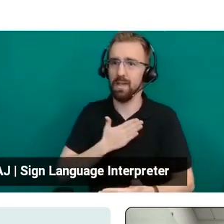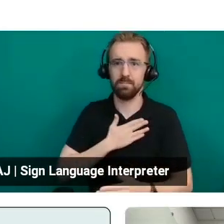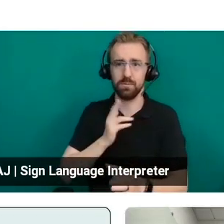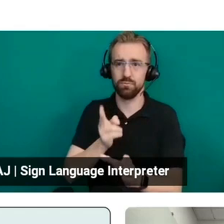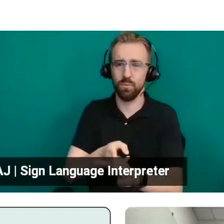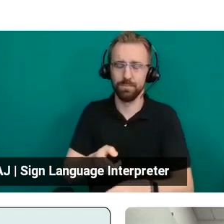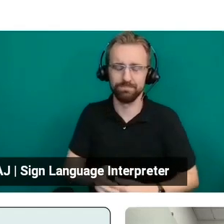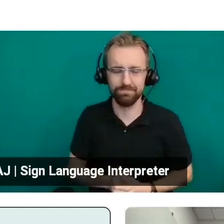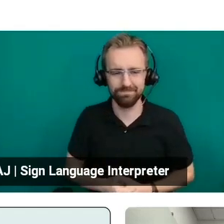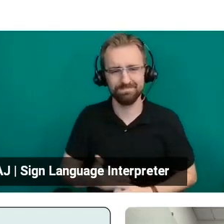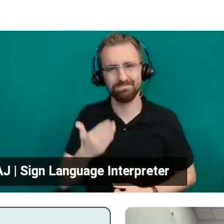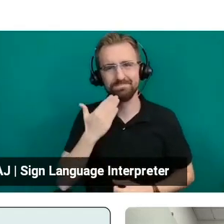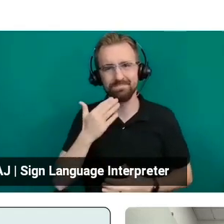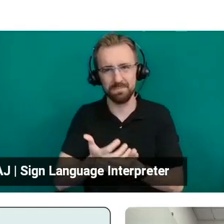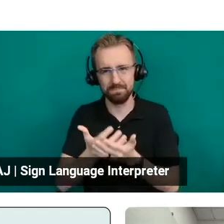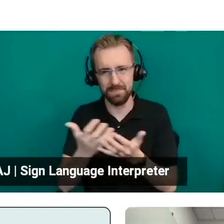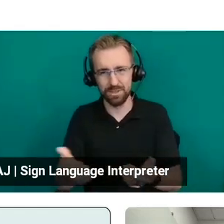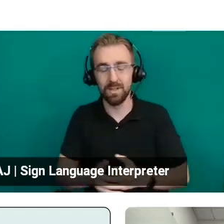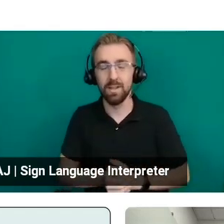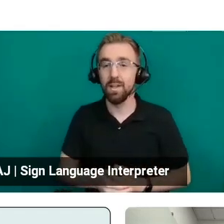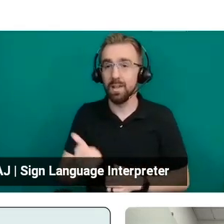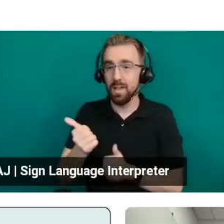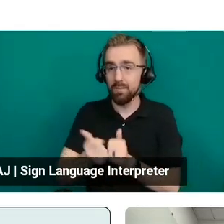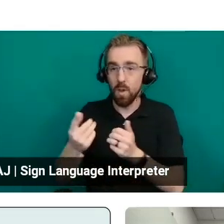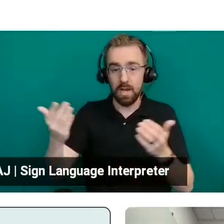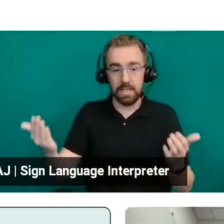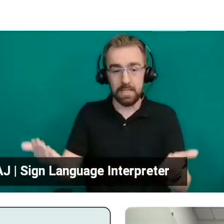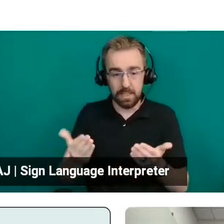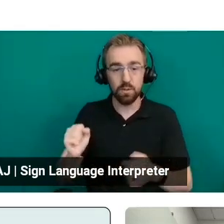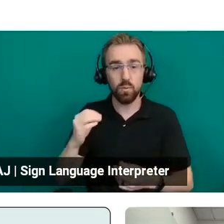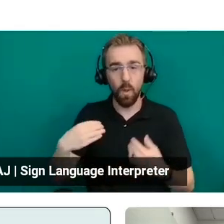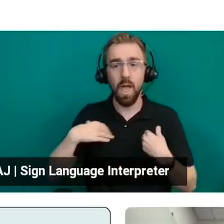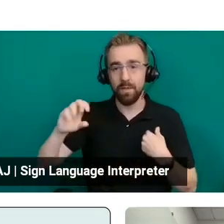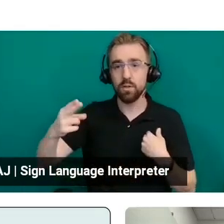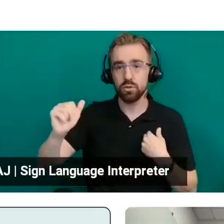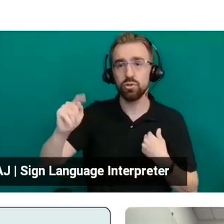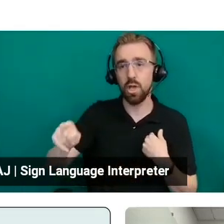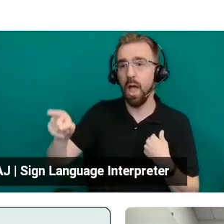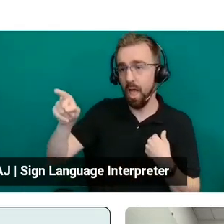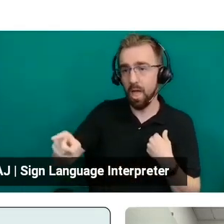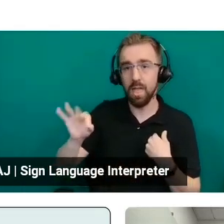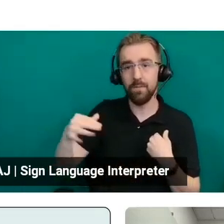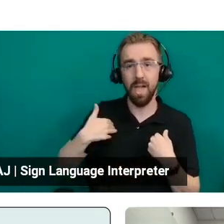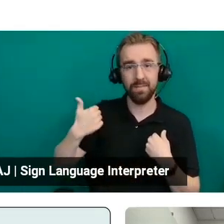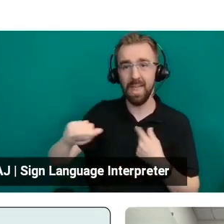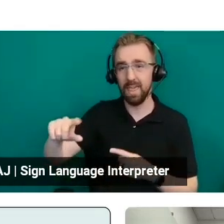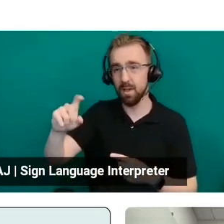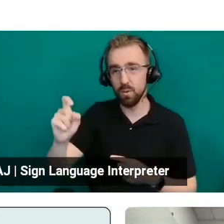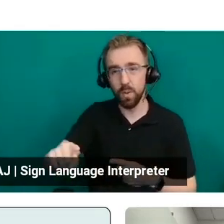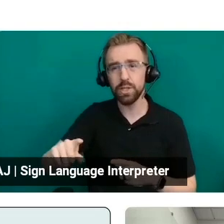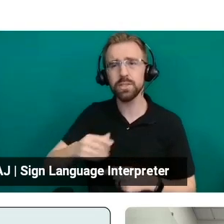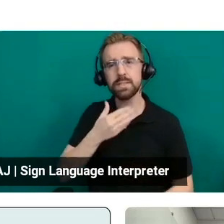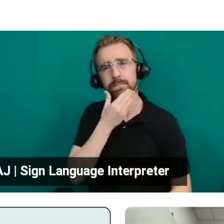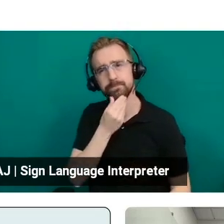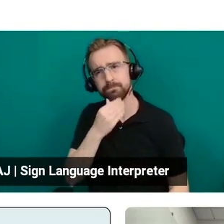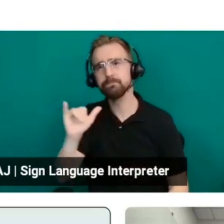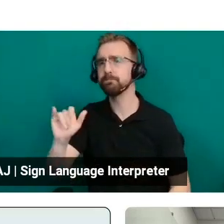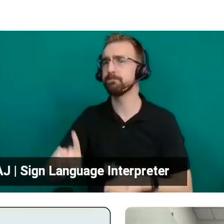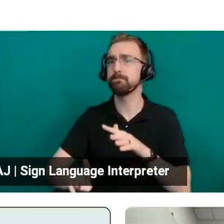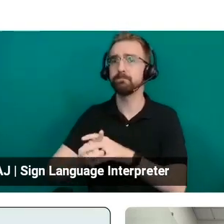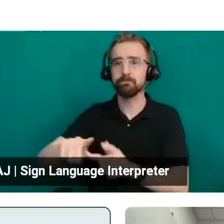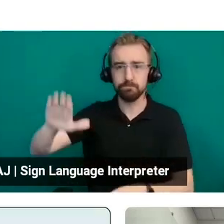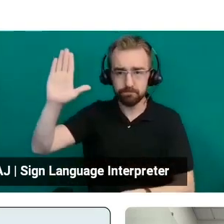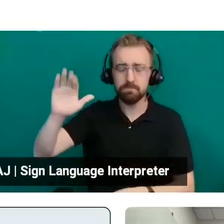much. All right. Then everyone here, so there is a chat function. So if you have any questions throughout this time, feel free to drop in